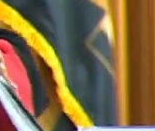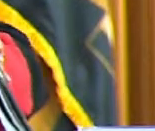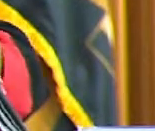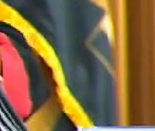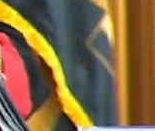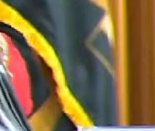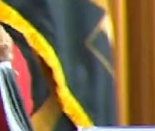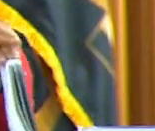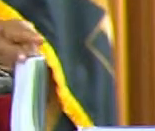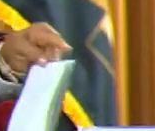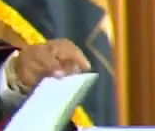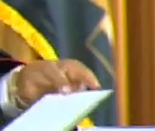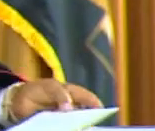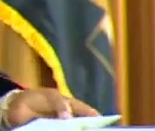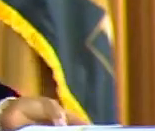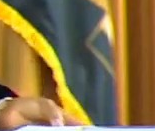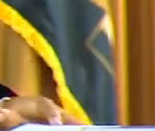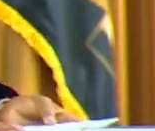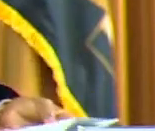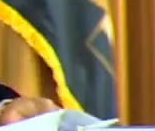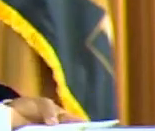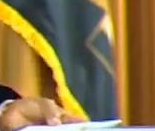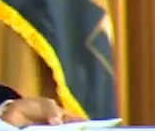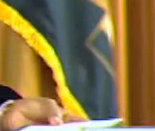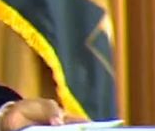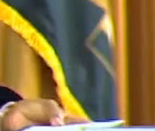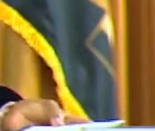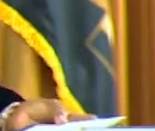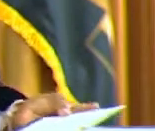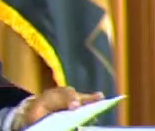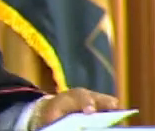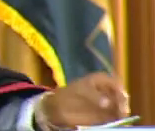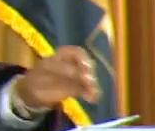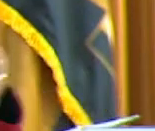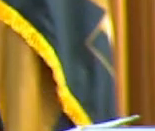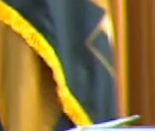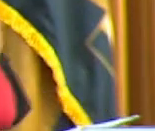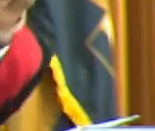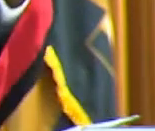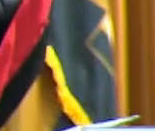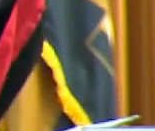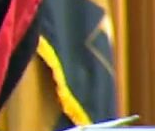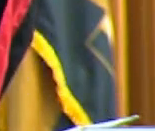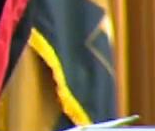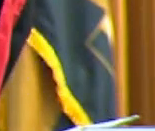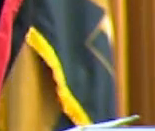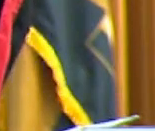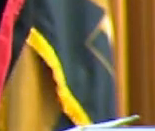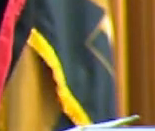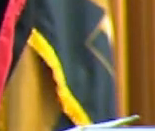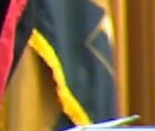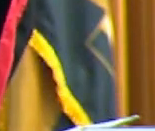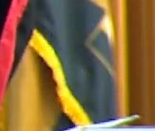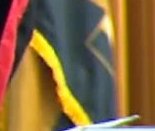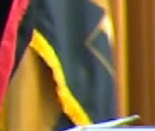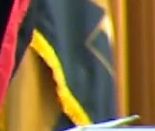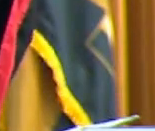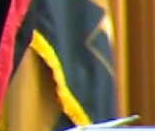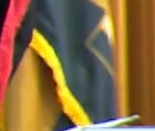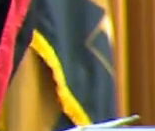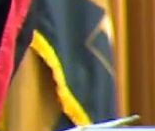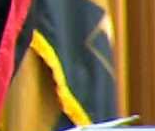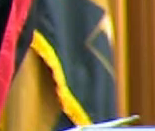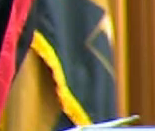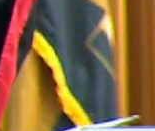name, Mahat was answering the questions, he did the same. Yes. He went